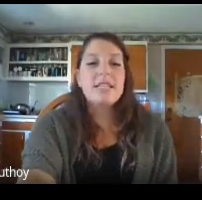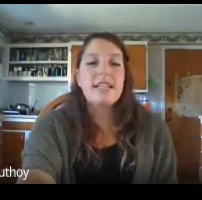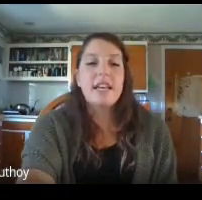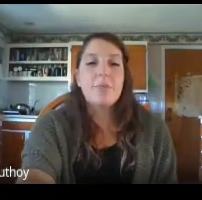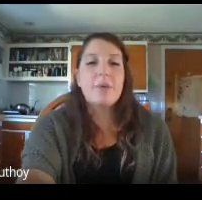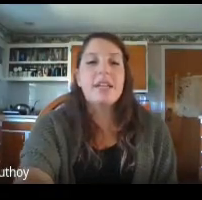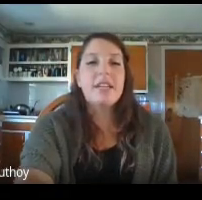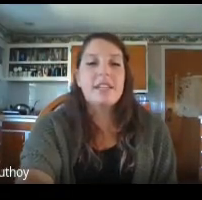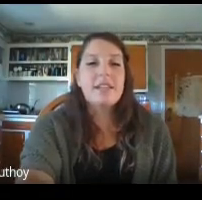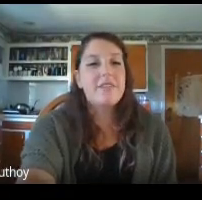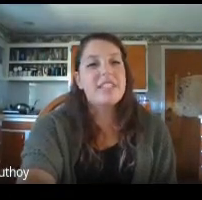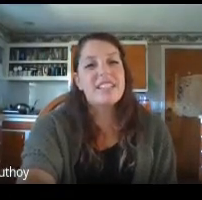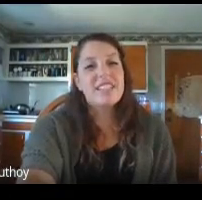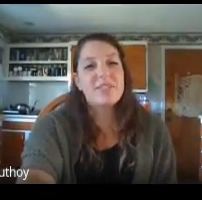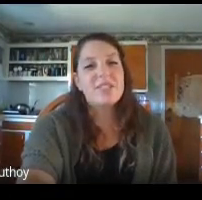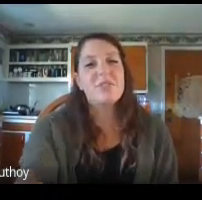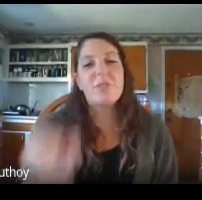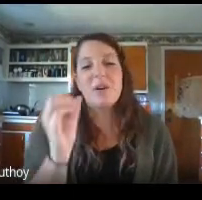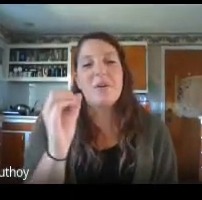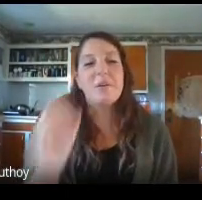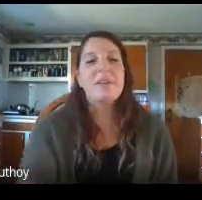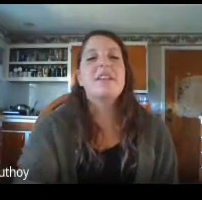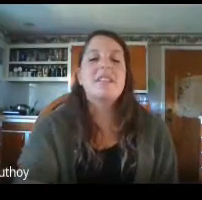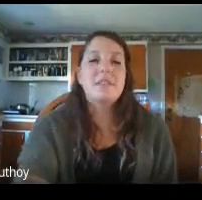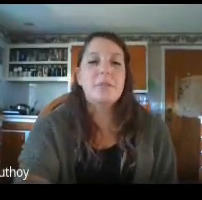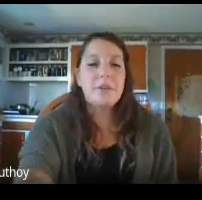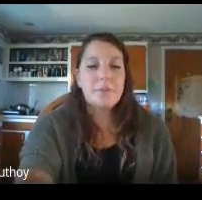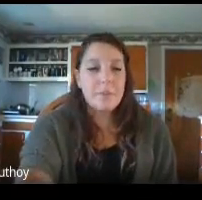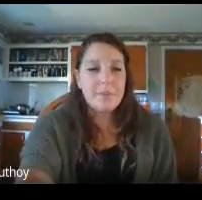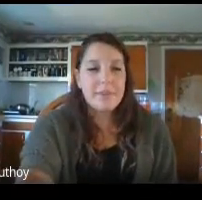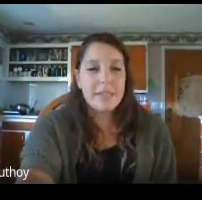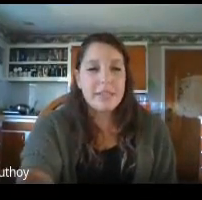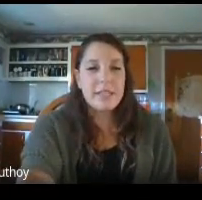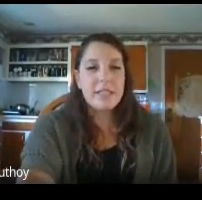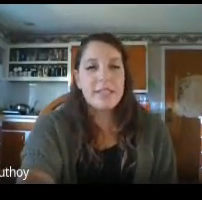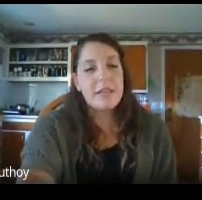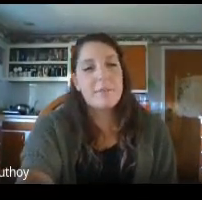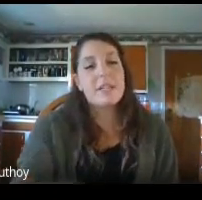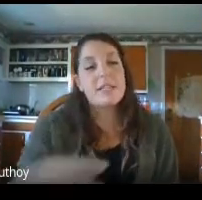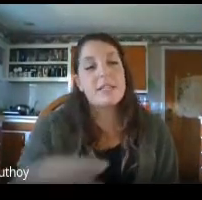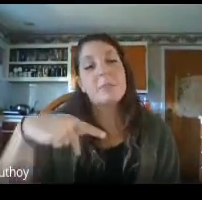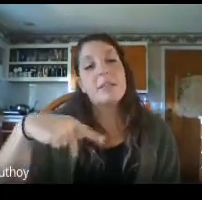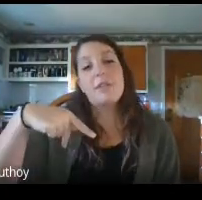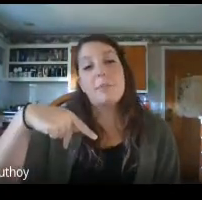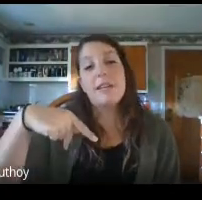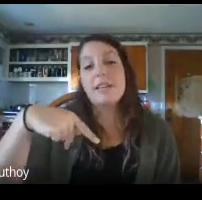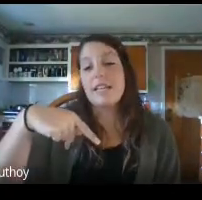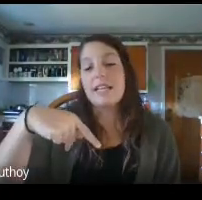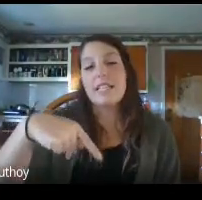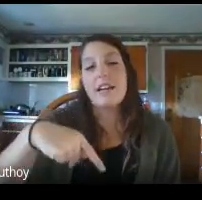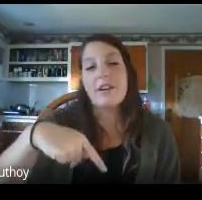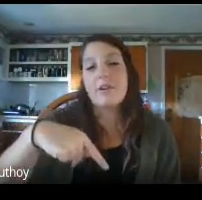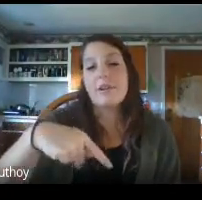I think that's it, but I really like this one too. Oh, super cute. Up there's the P with the